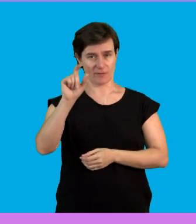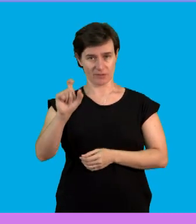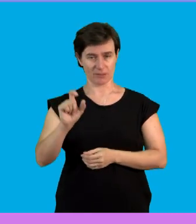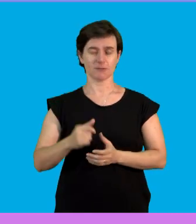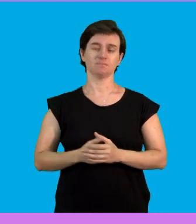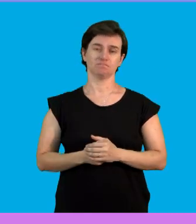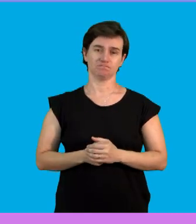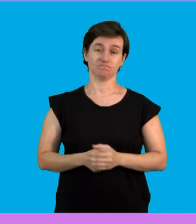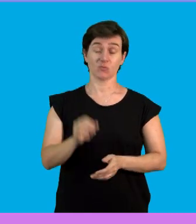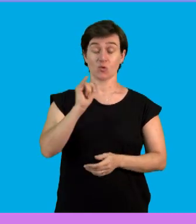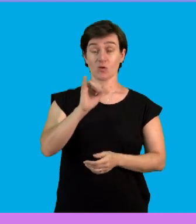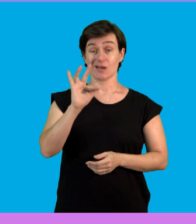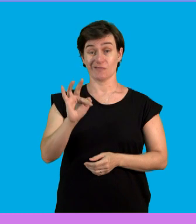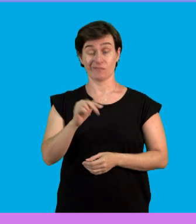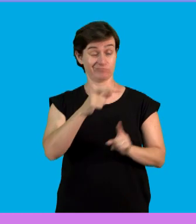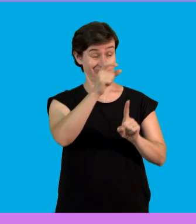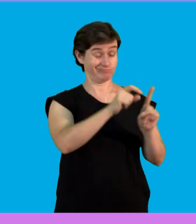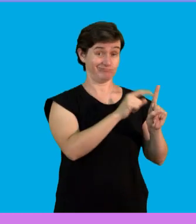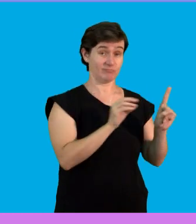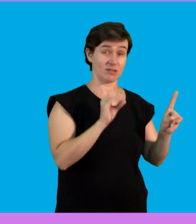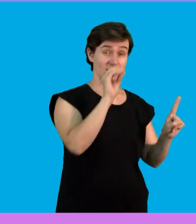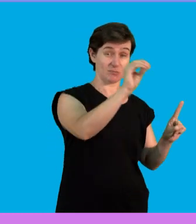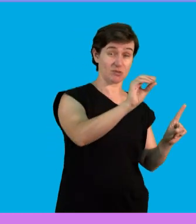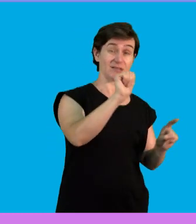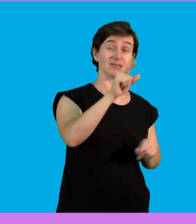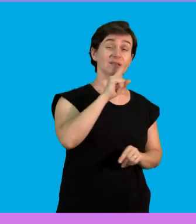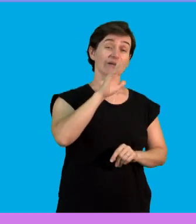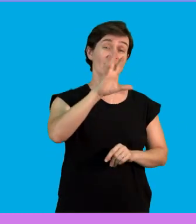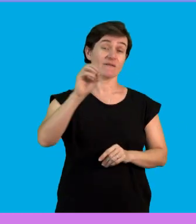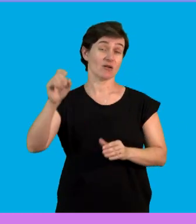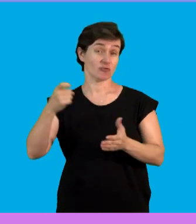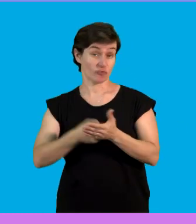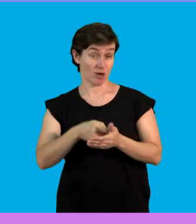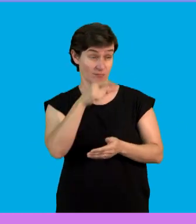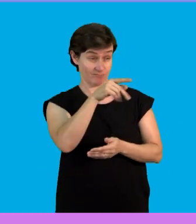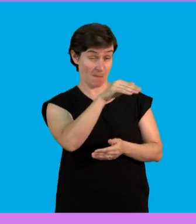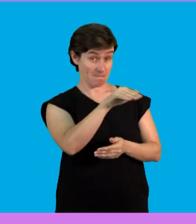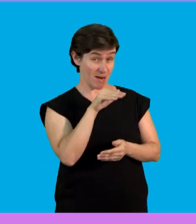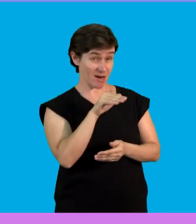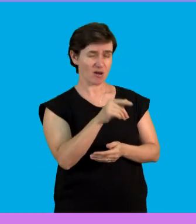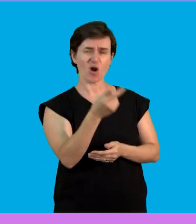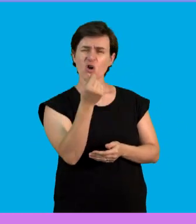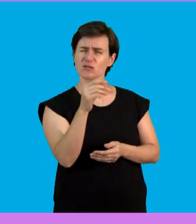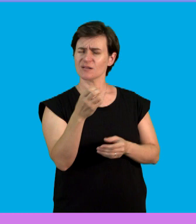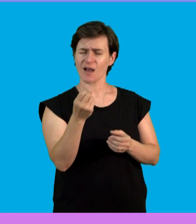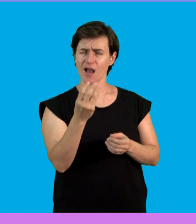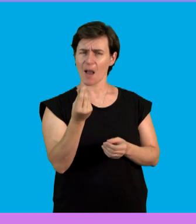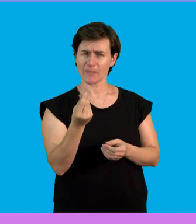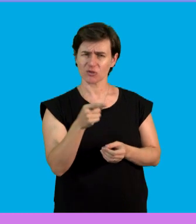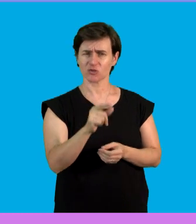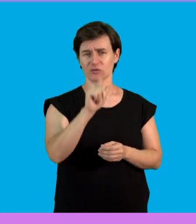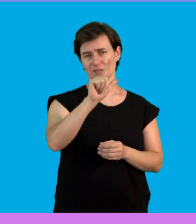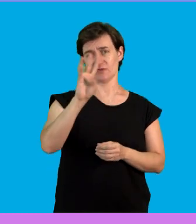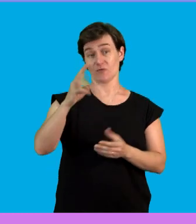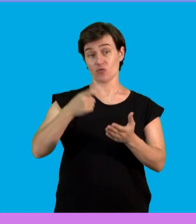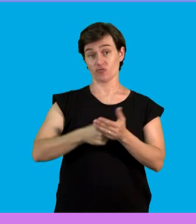R74.25. So if you deposit 6,500 Rand at this specific bank, it will cost you